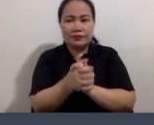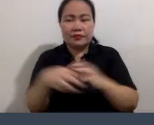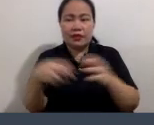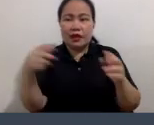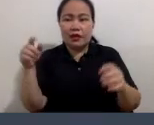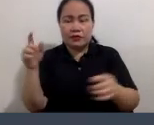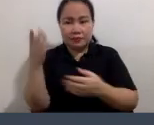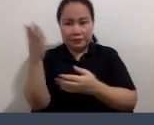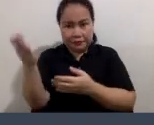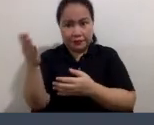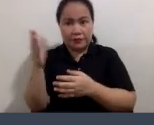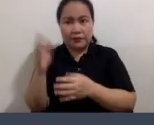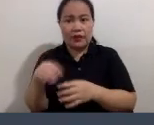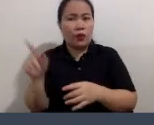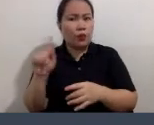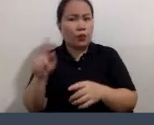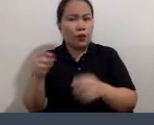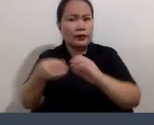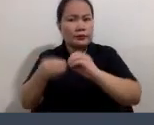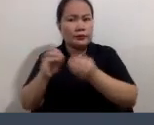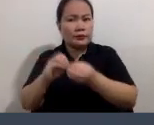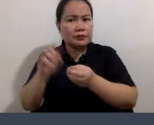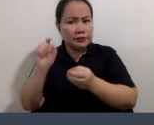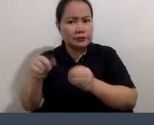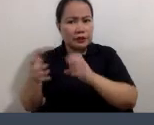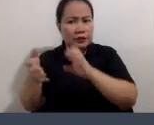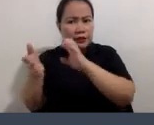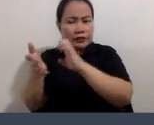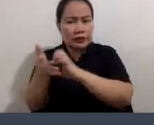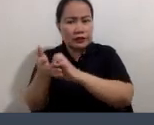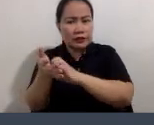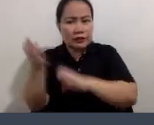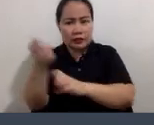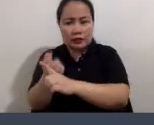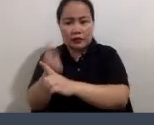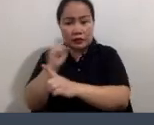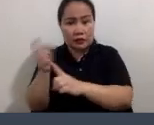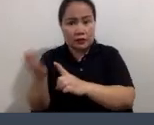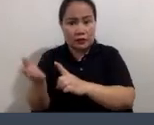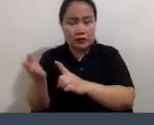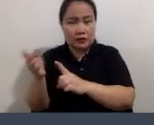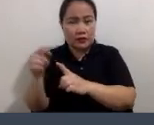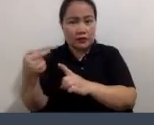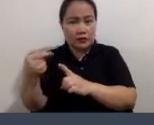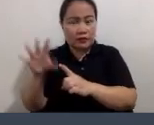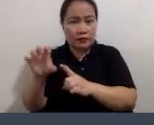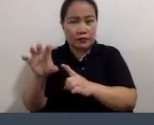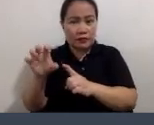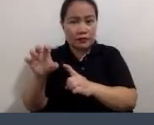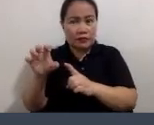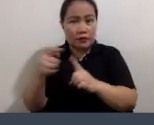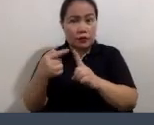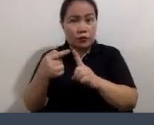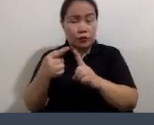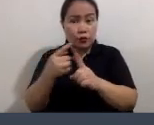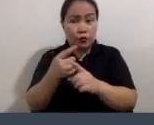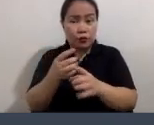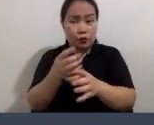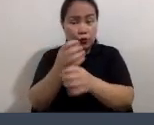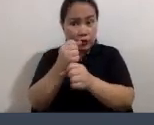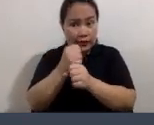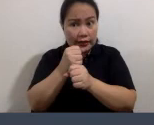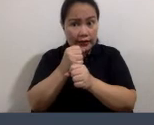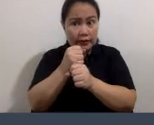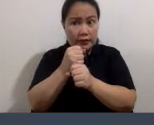Okay. So, I have here what number must be subtracted from negative 15 to get 10. So, since we have here the